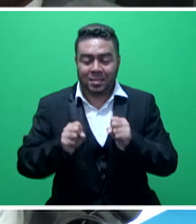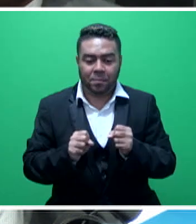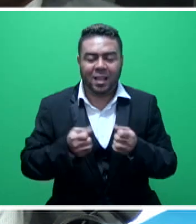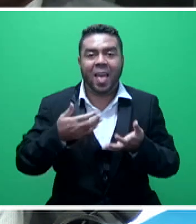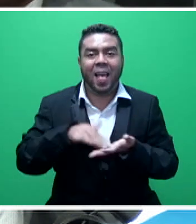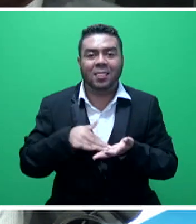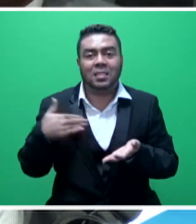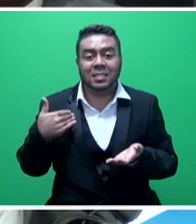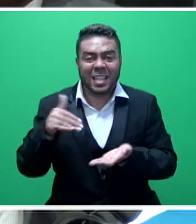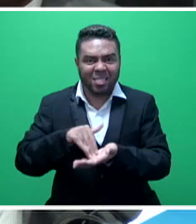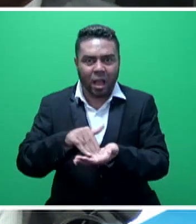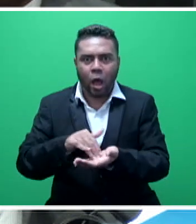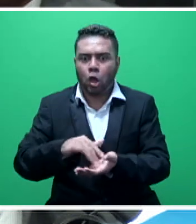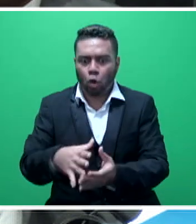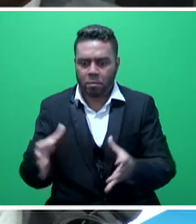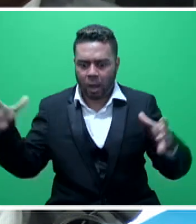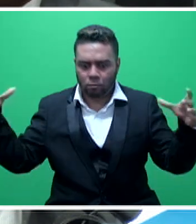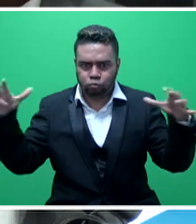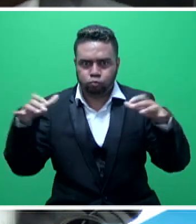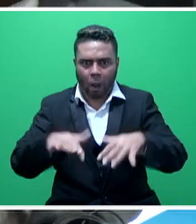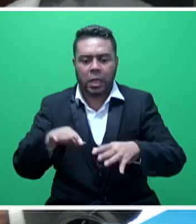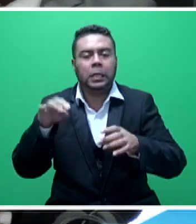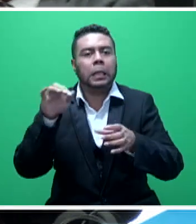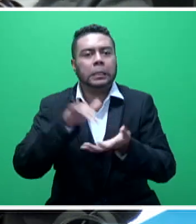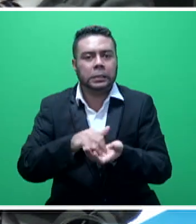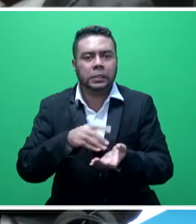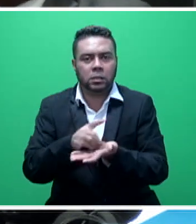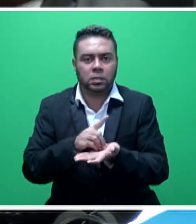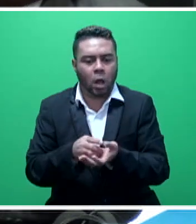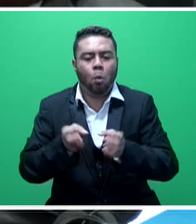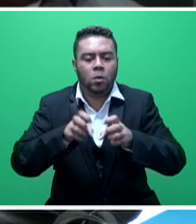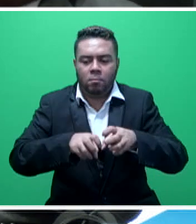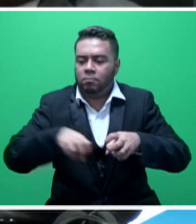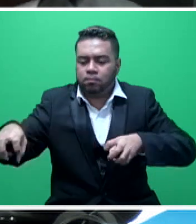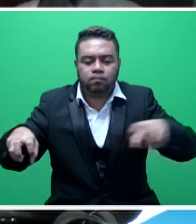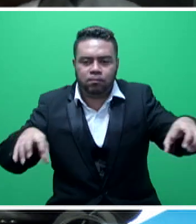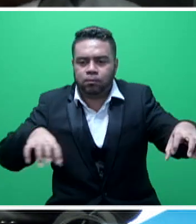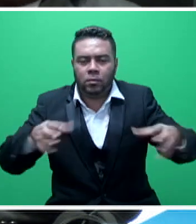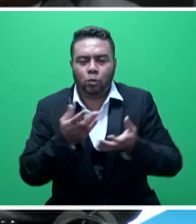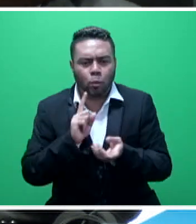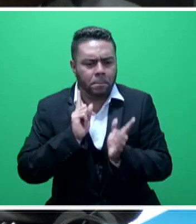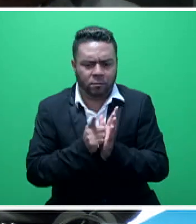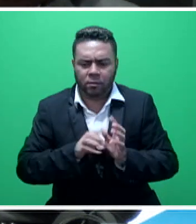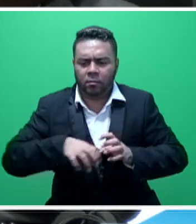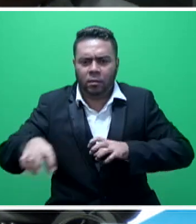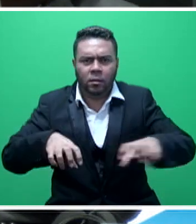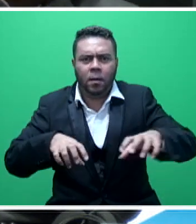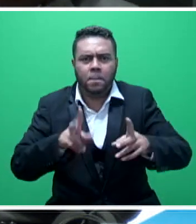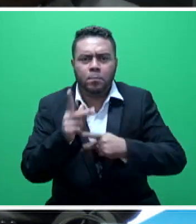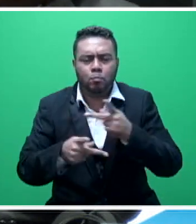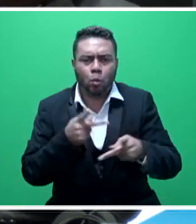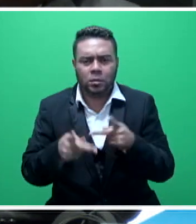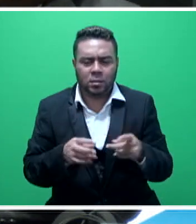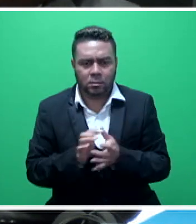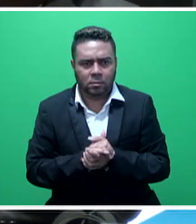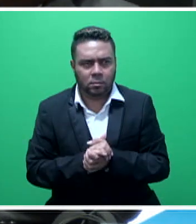the hospitals, don't become the epicenter of the disease. And this is actually put upon us the idea to quicken that targets that are